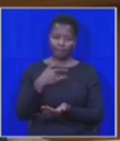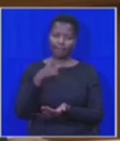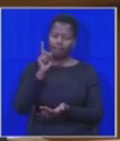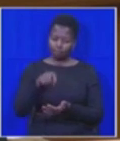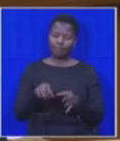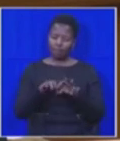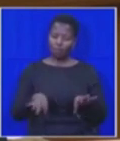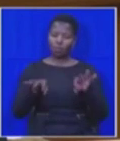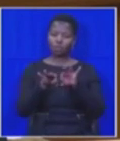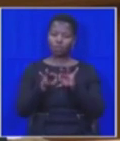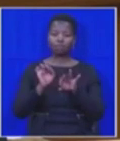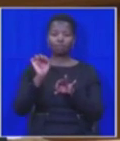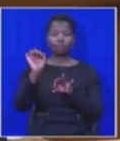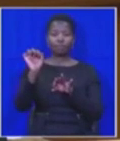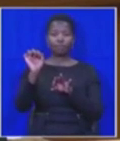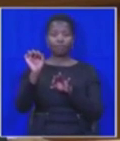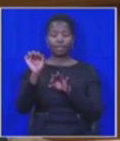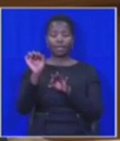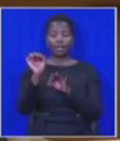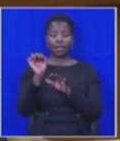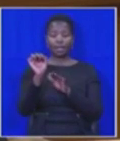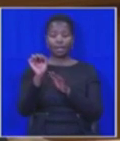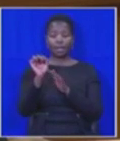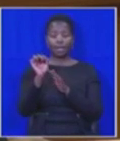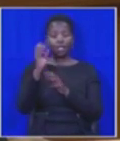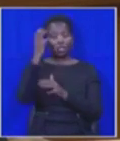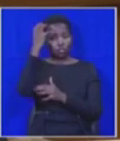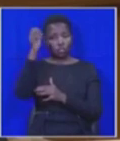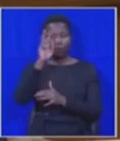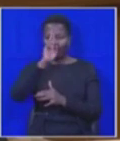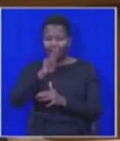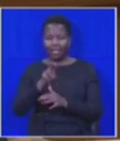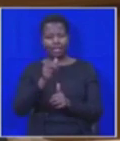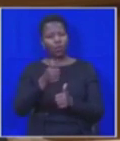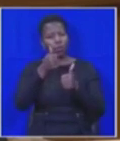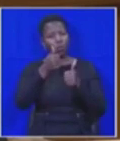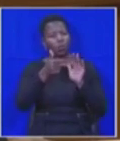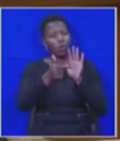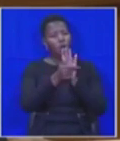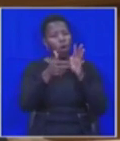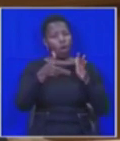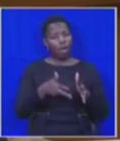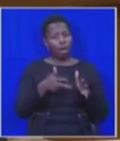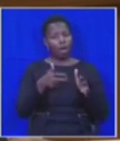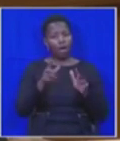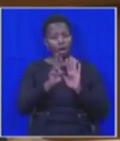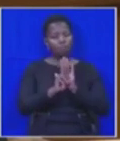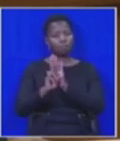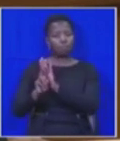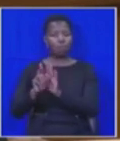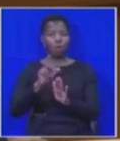leaders to seek good legal representation because the issue of